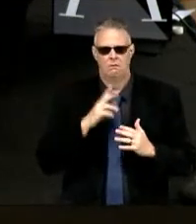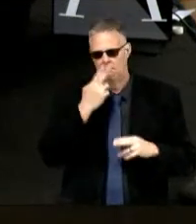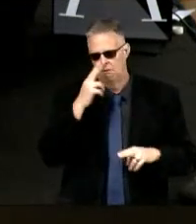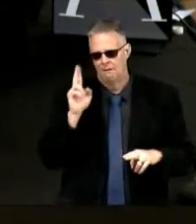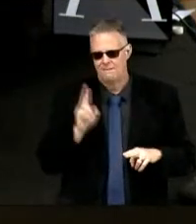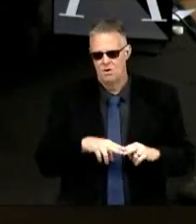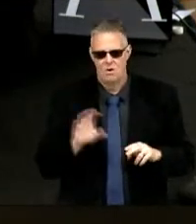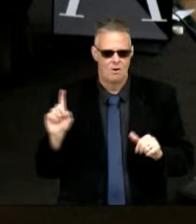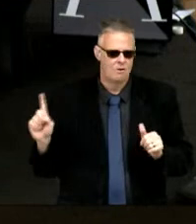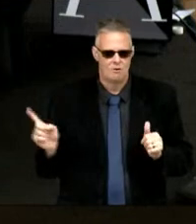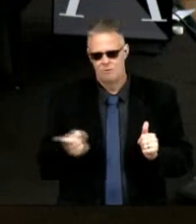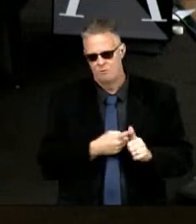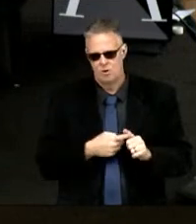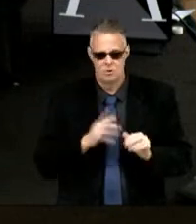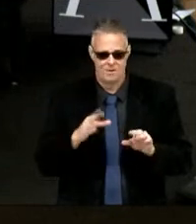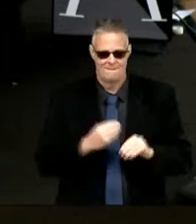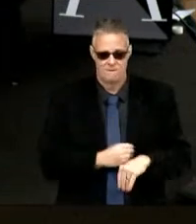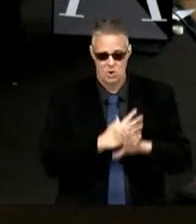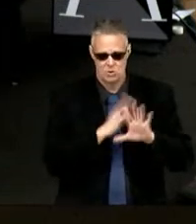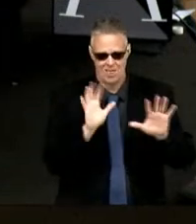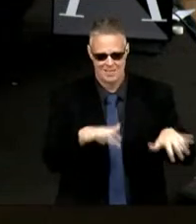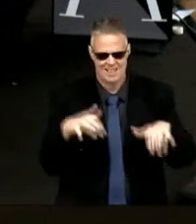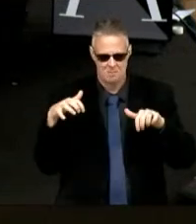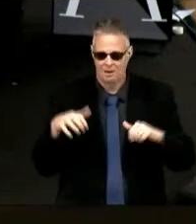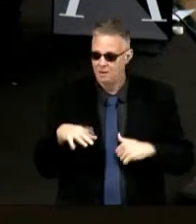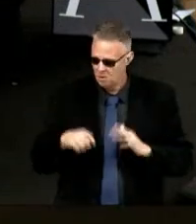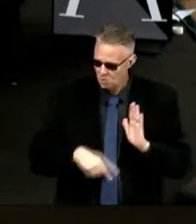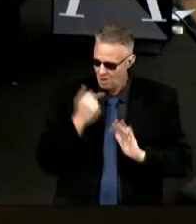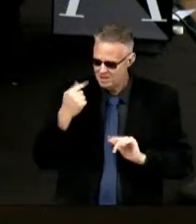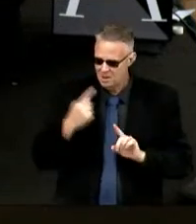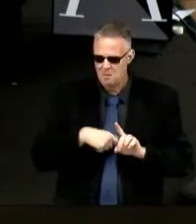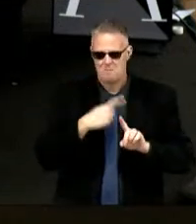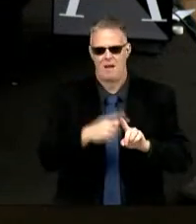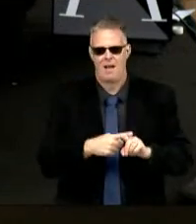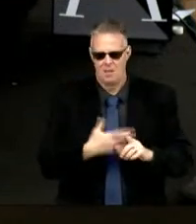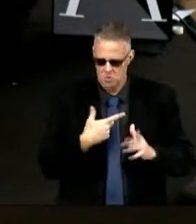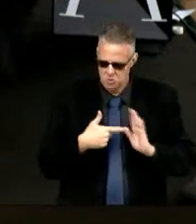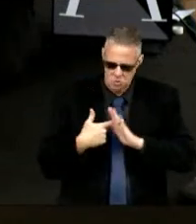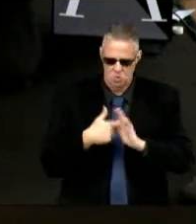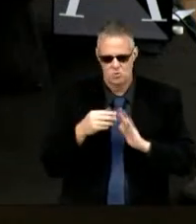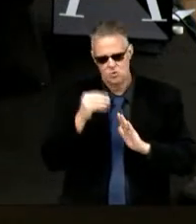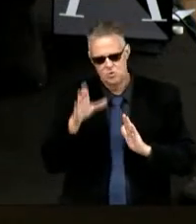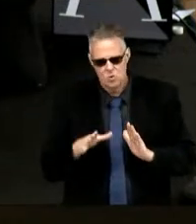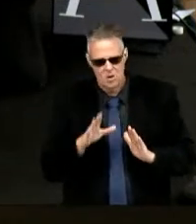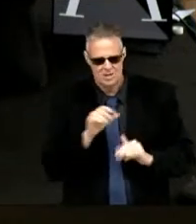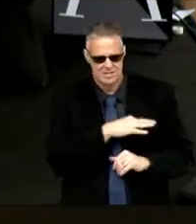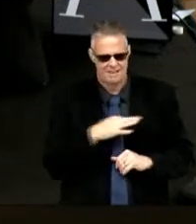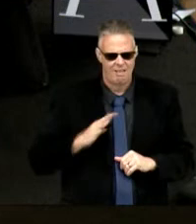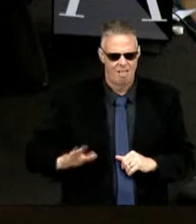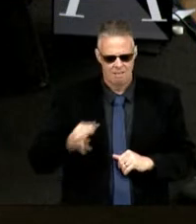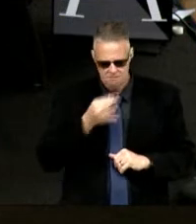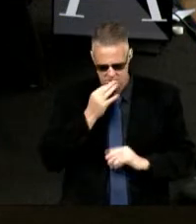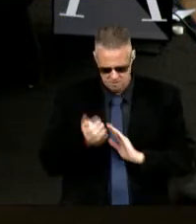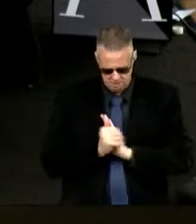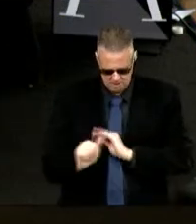our first virtual assemblies. Once a month that showcased students and staff's unique talents. And third-year